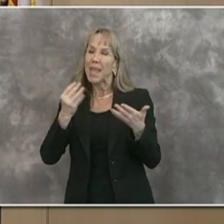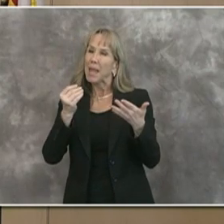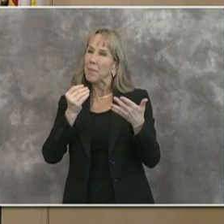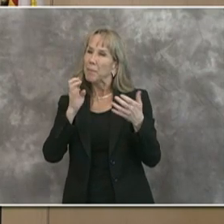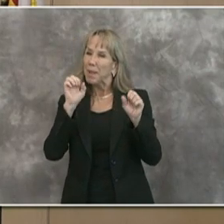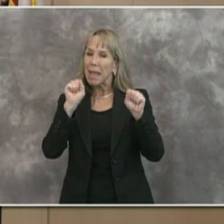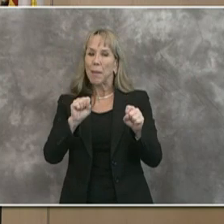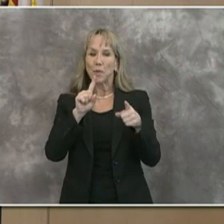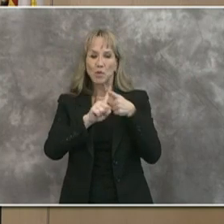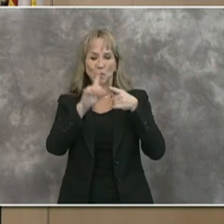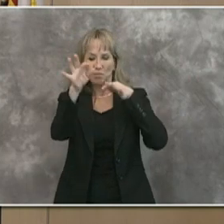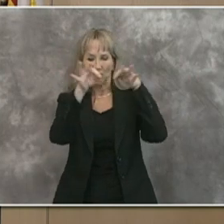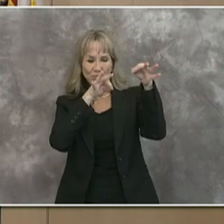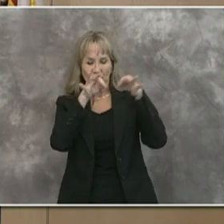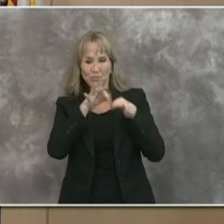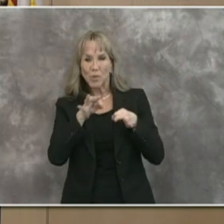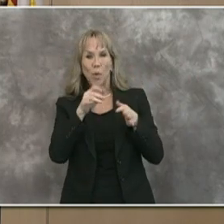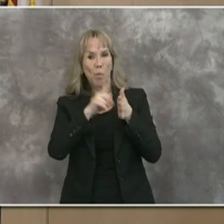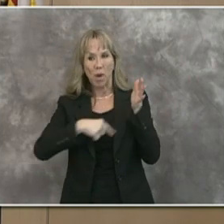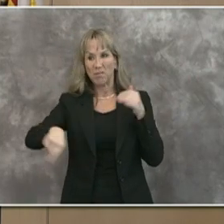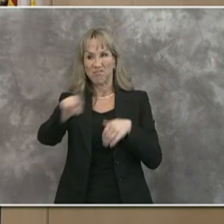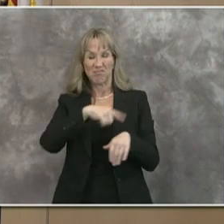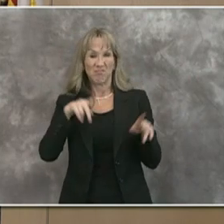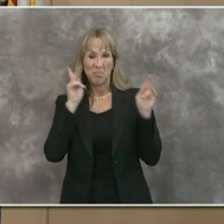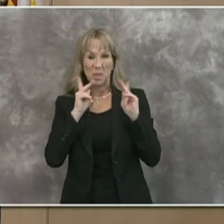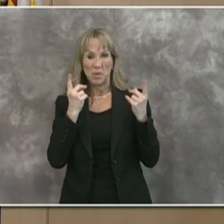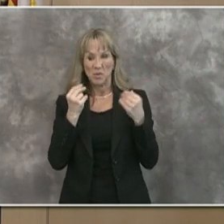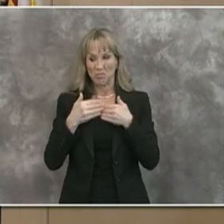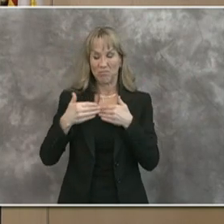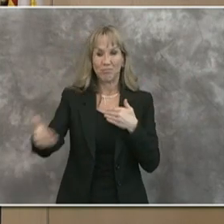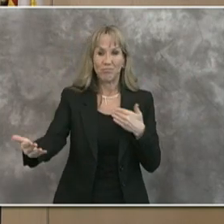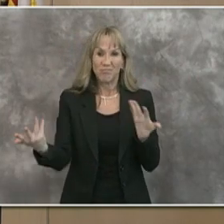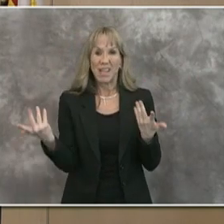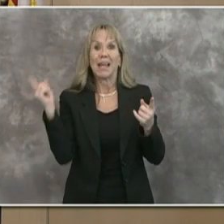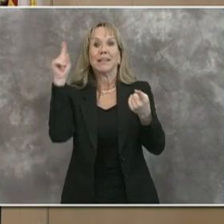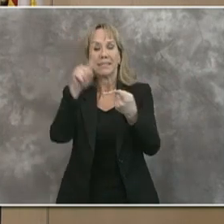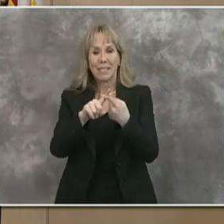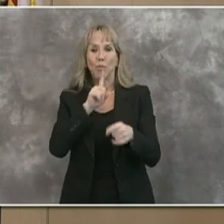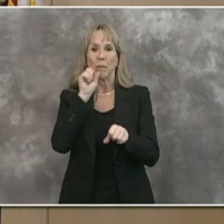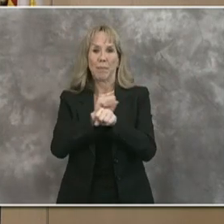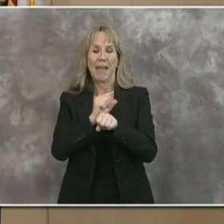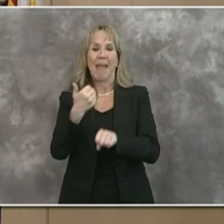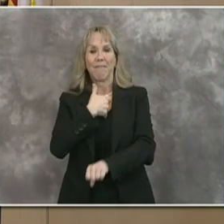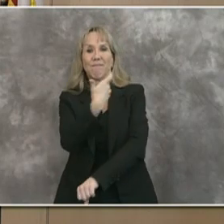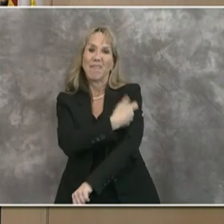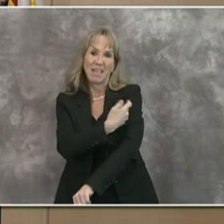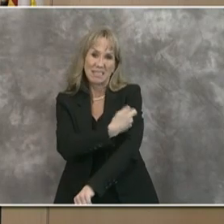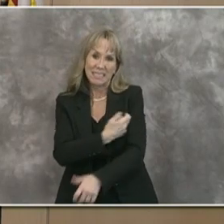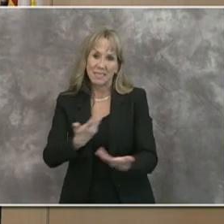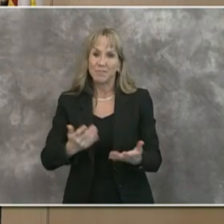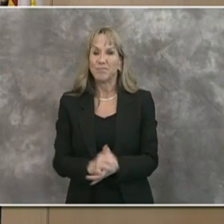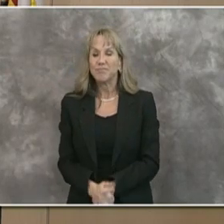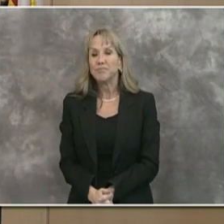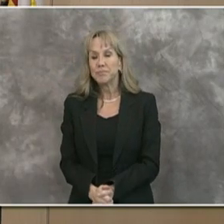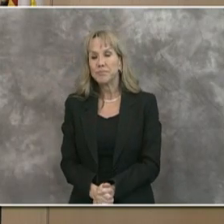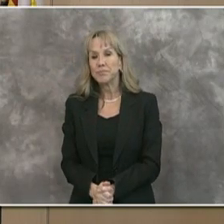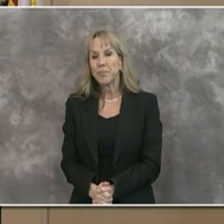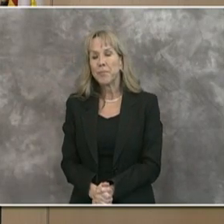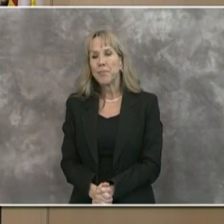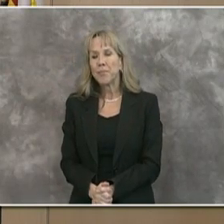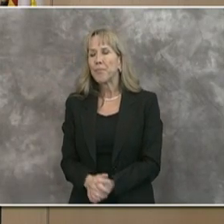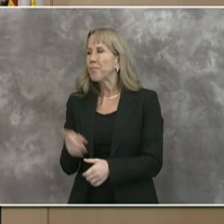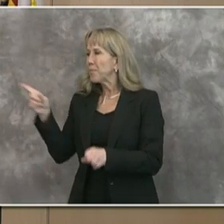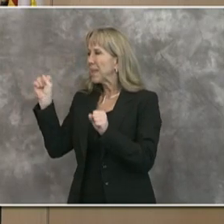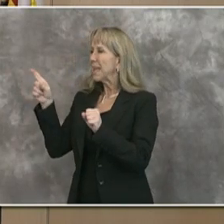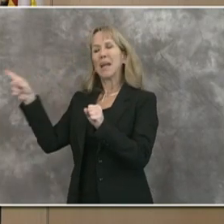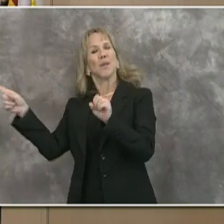define the actions that our community will take going forward until a vaccine can be determined. Can you